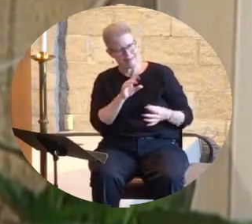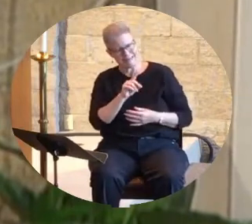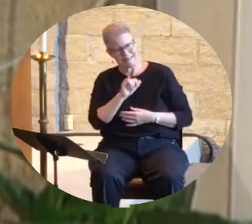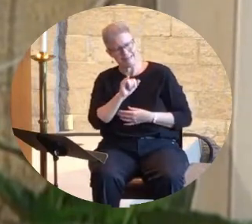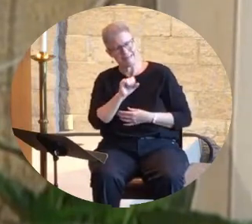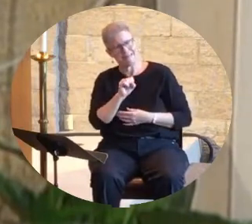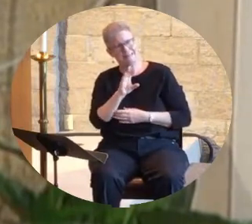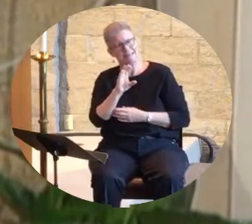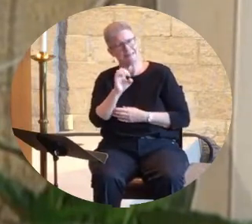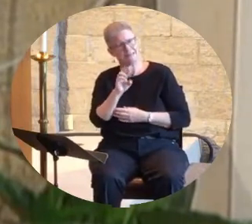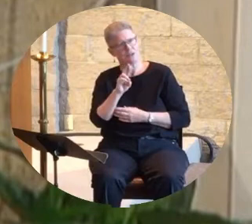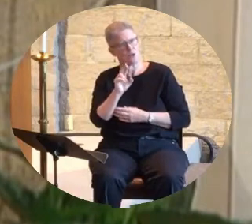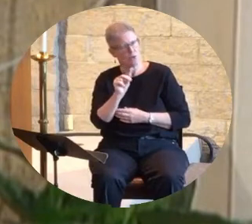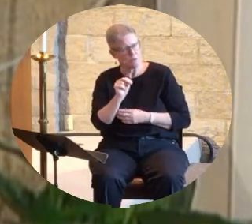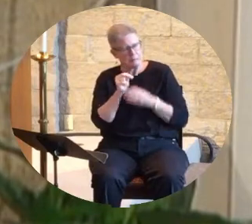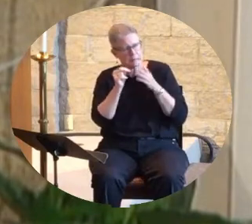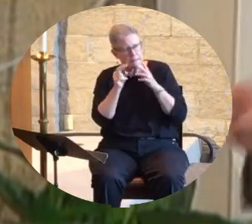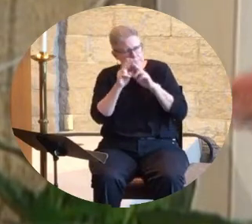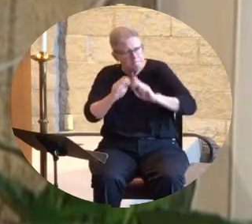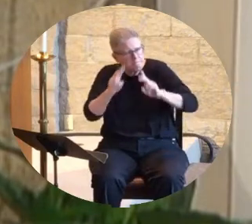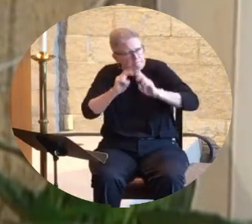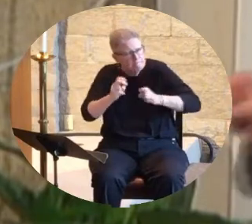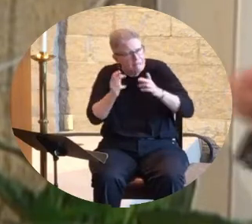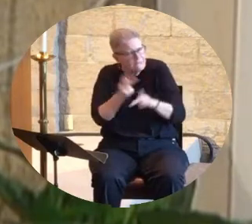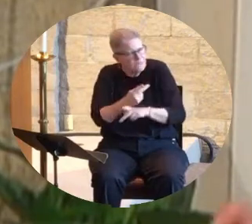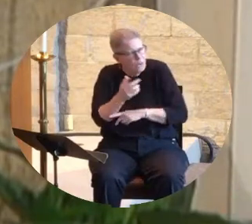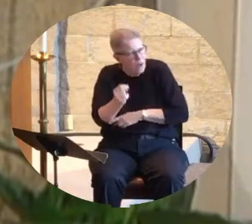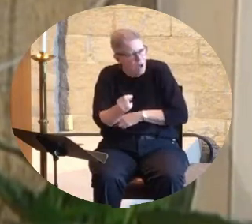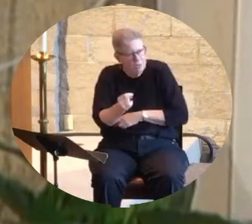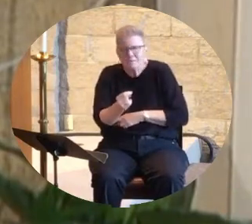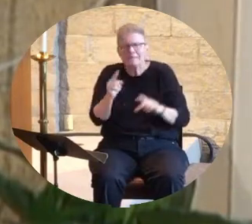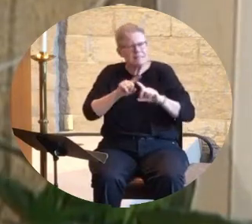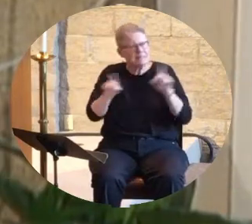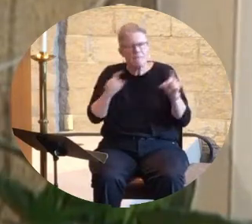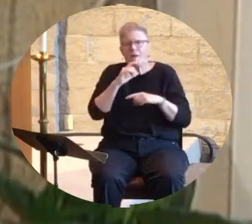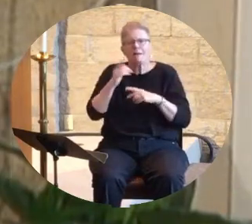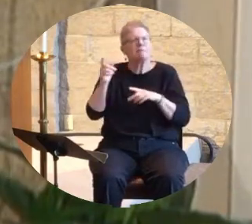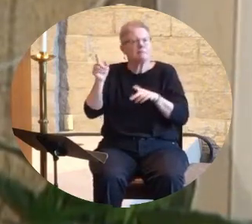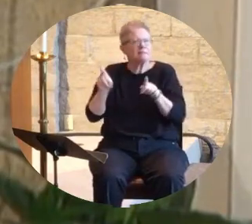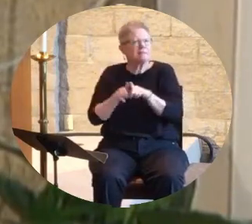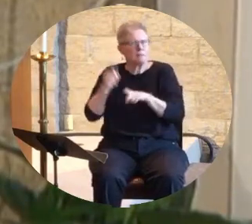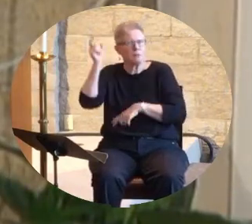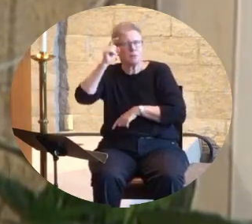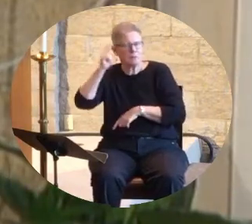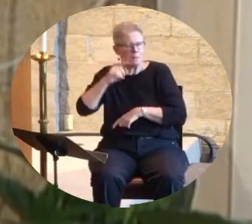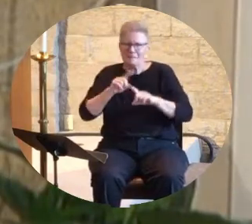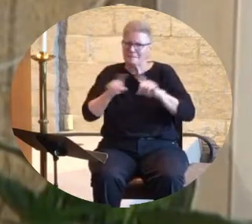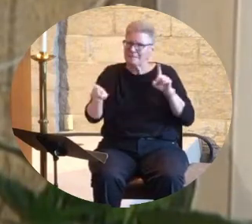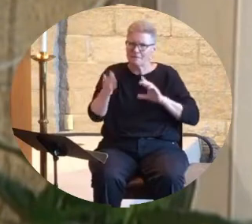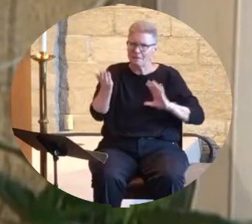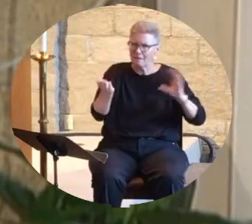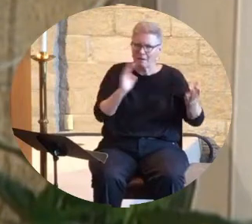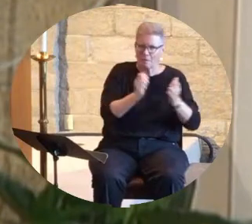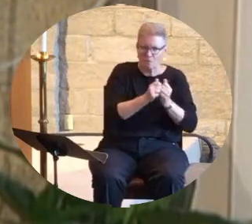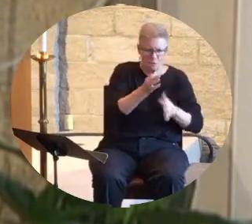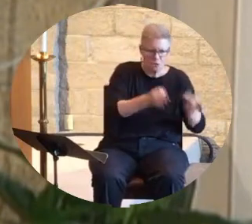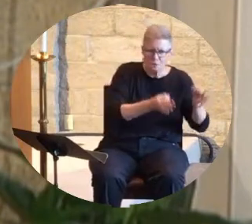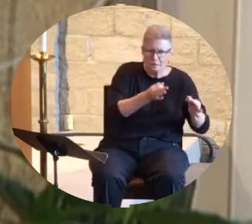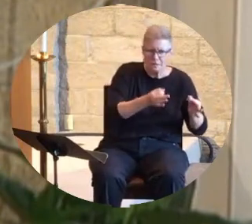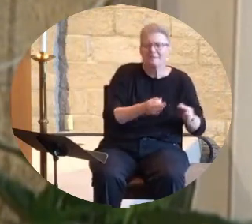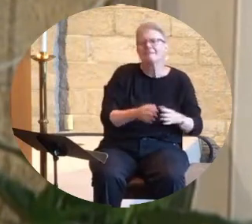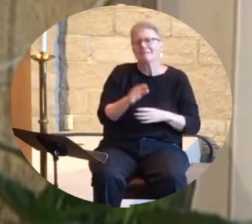part of wisdom. Now, discernment is different from judgment in that discernment means you take it into prayer.